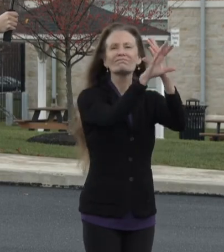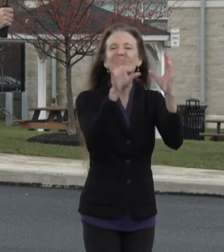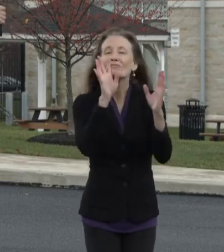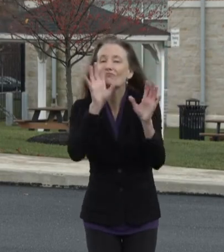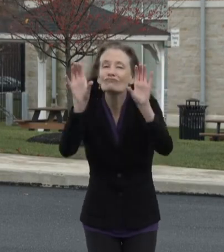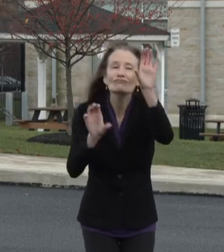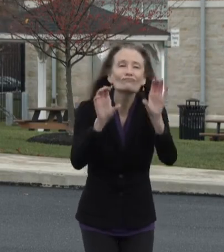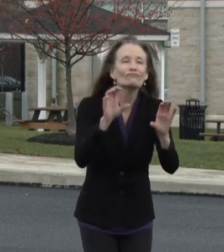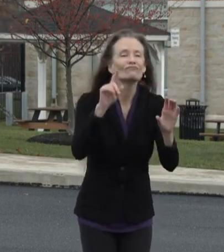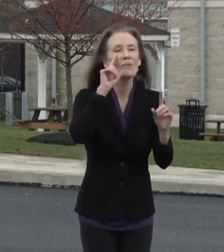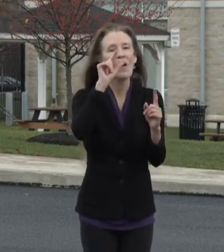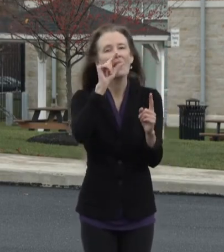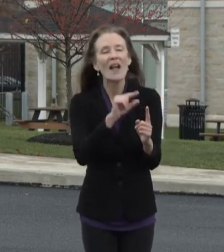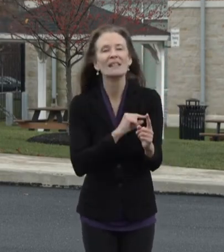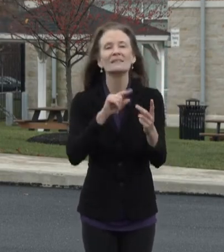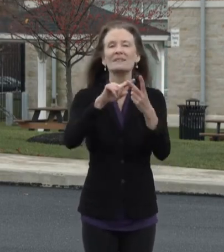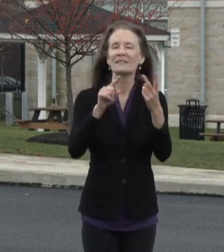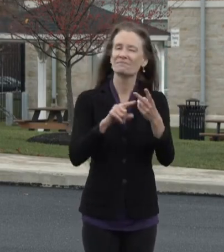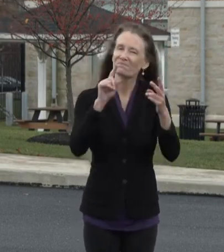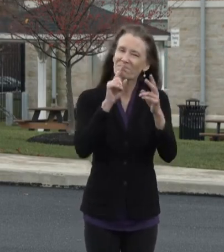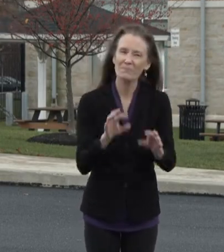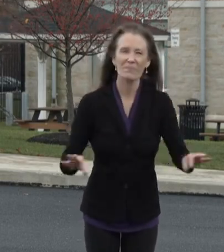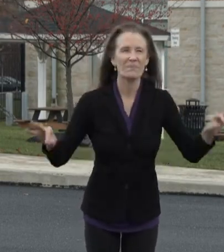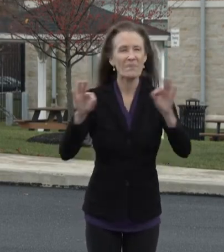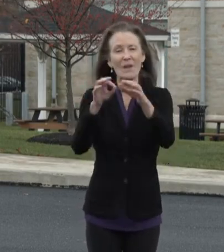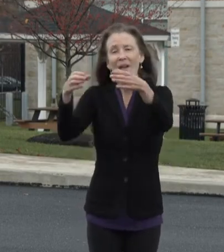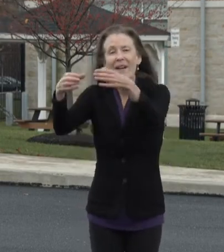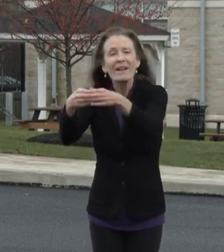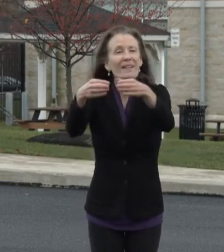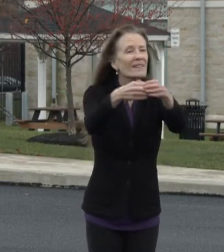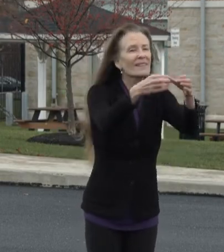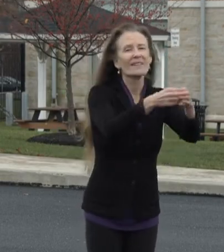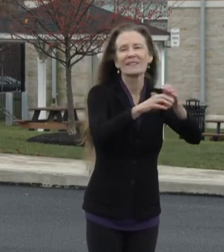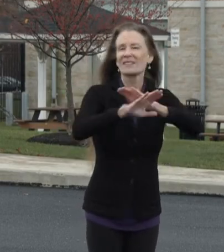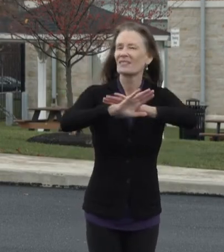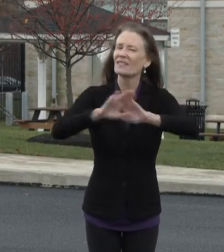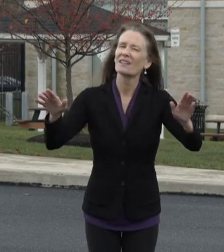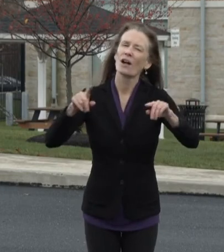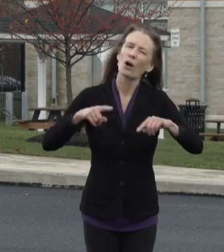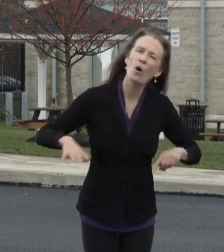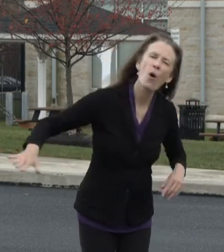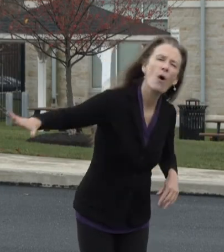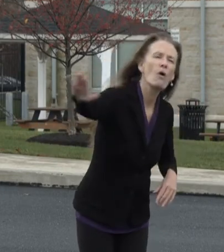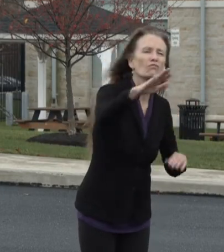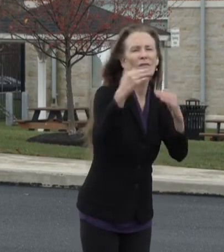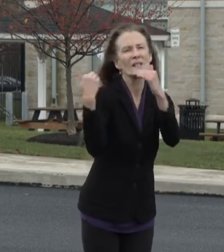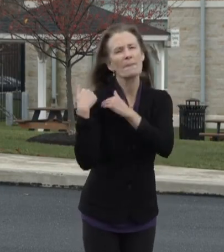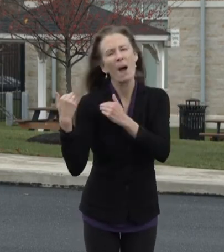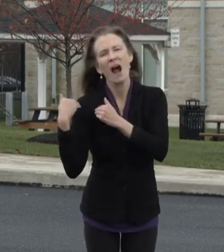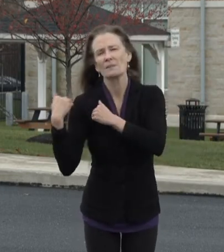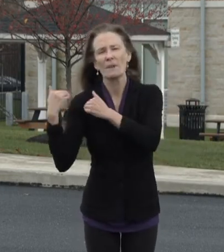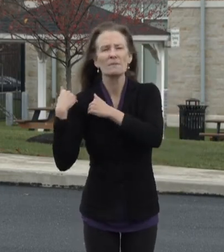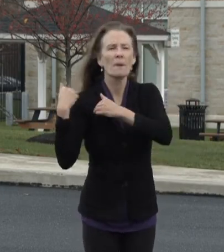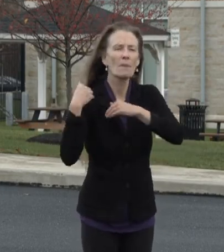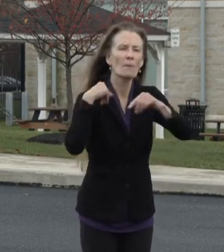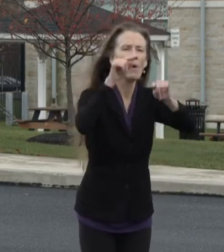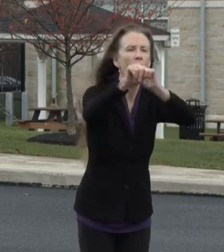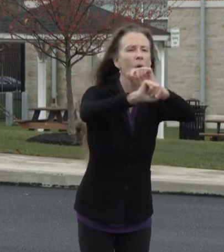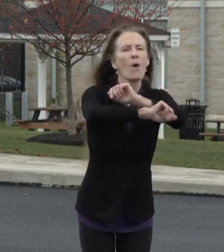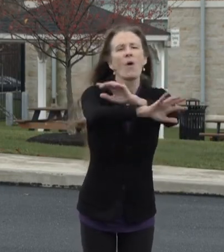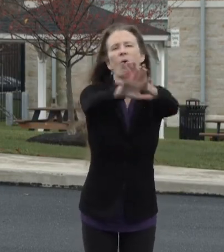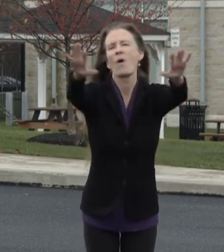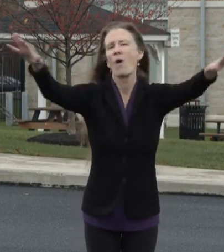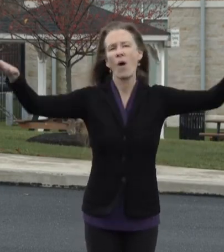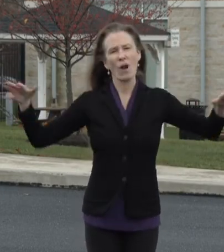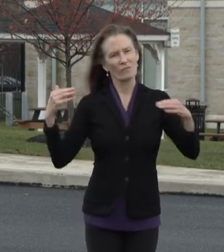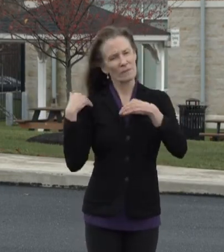everybody shares a collective responsibility. We're all interconnected. And I think your question highlights this. What people can do